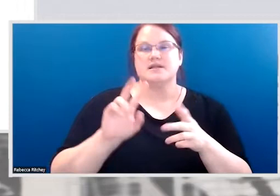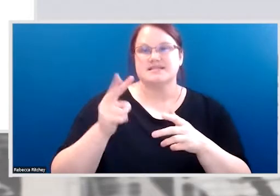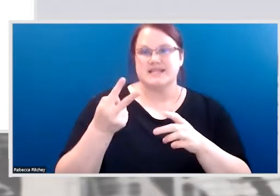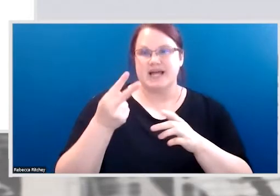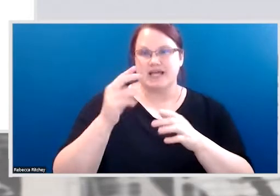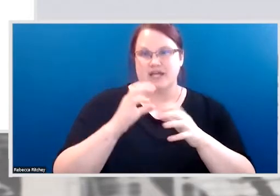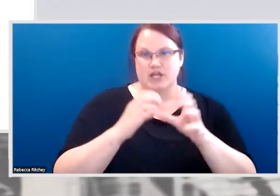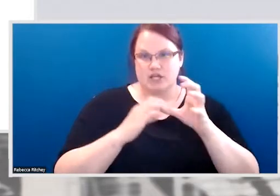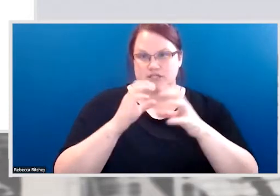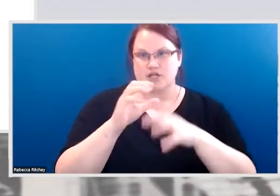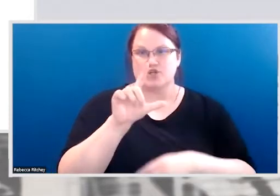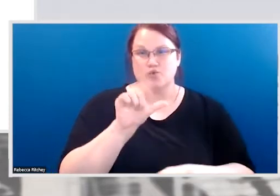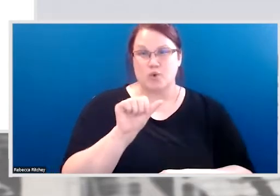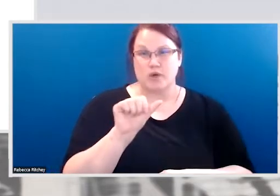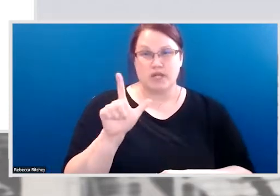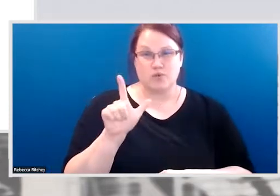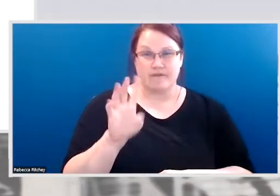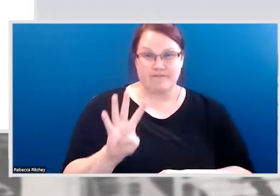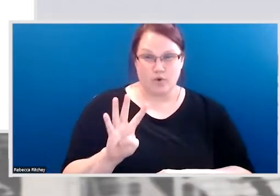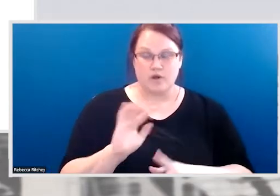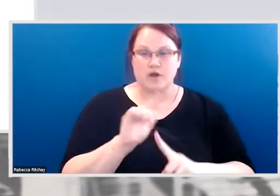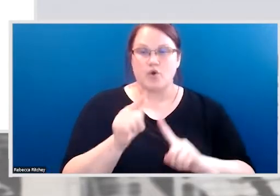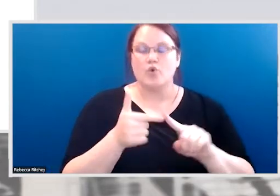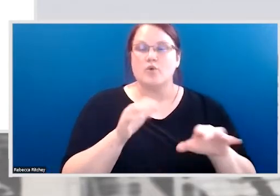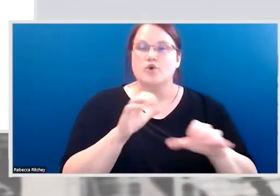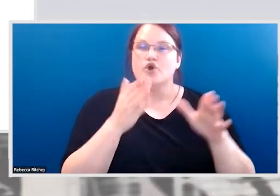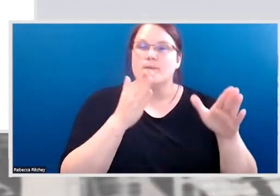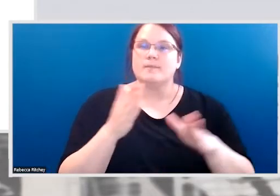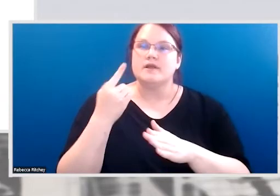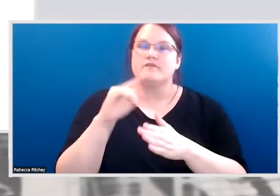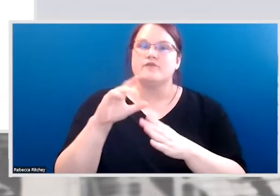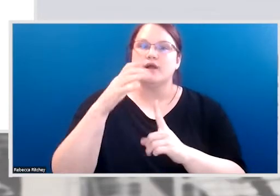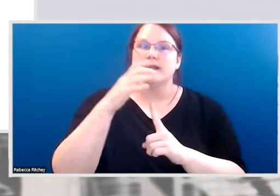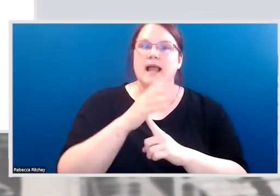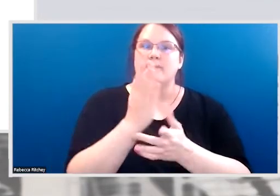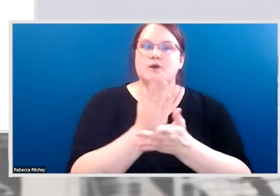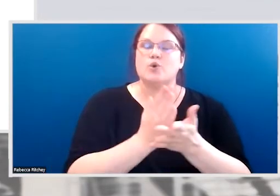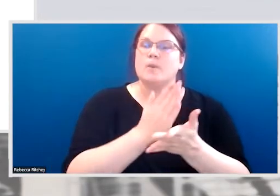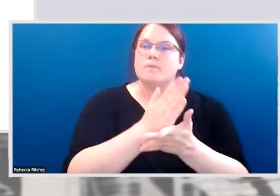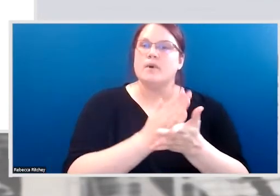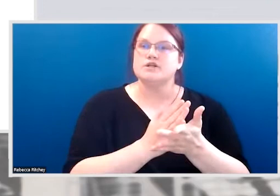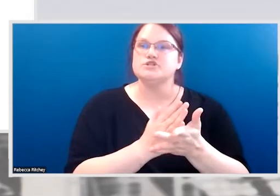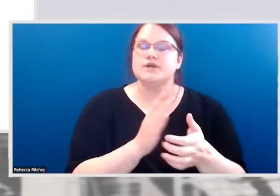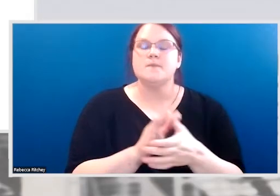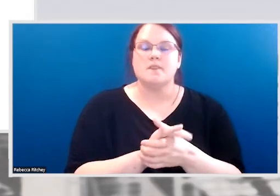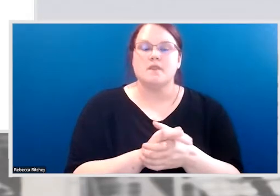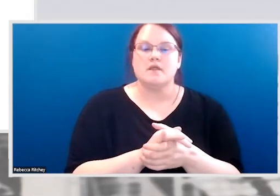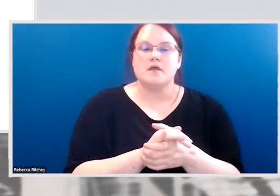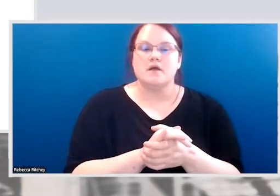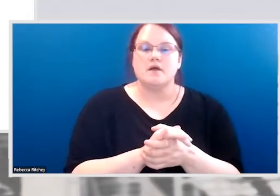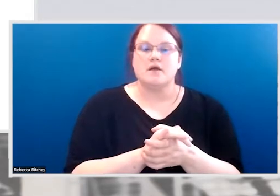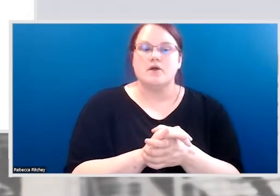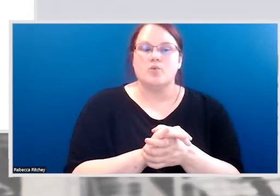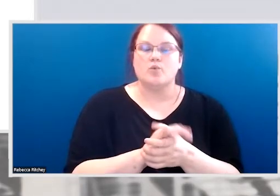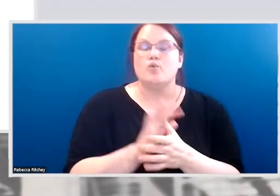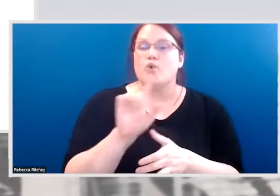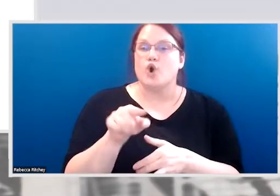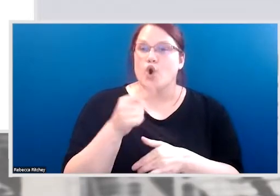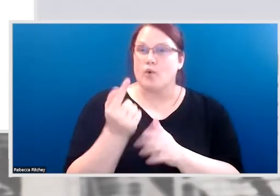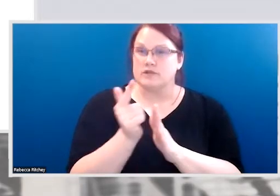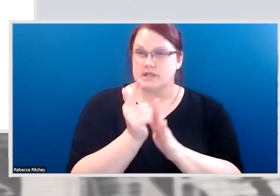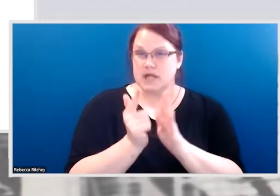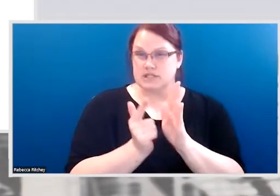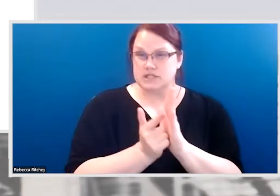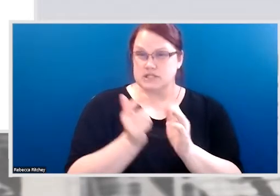in 2024. So when we're doing planning for the capital budget, even though we are only legislating